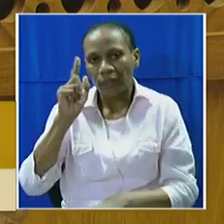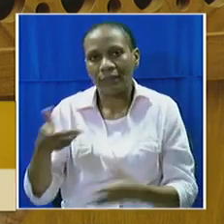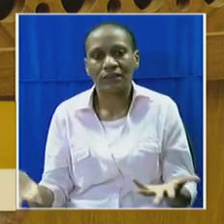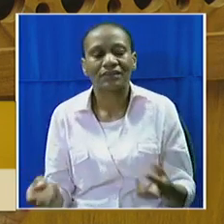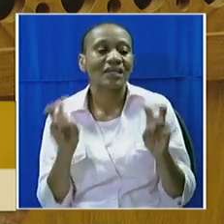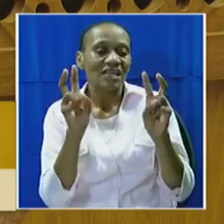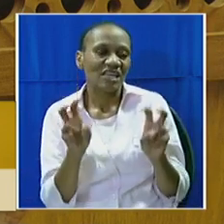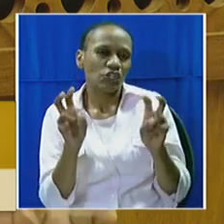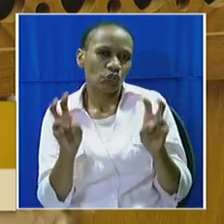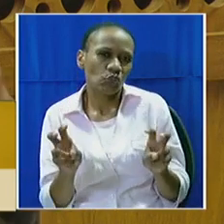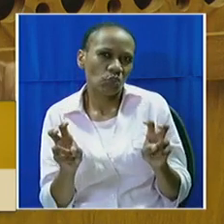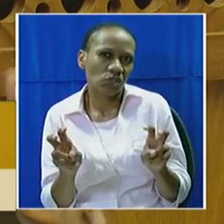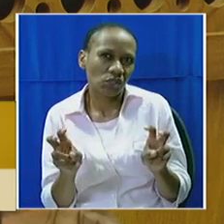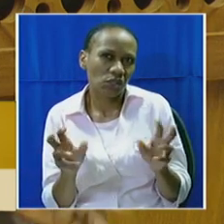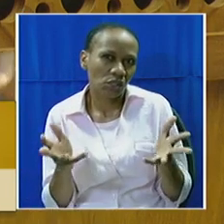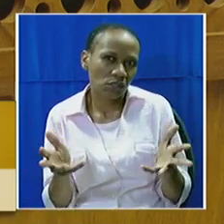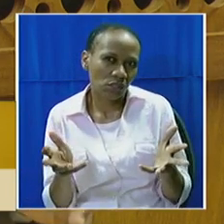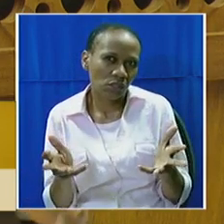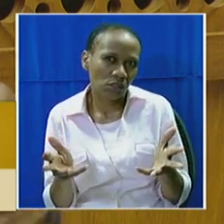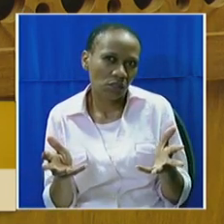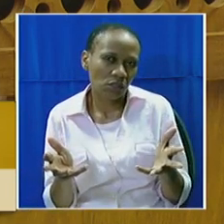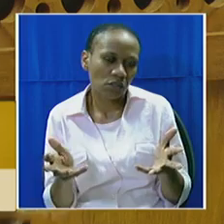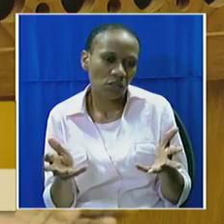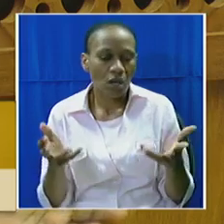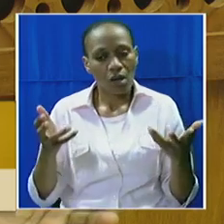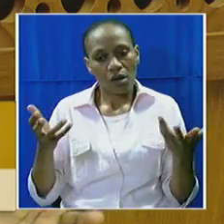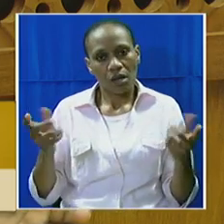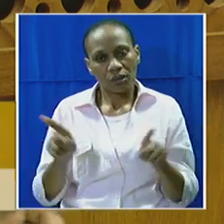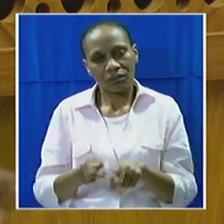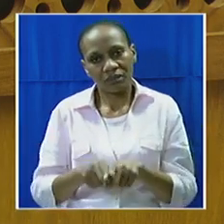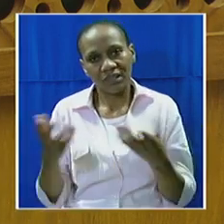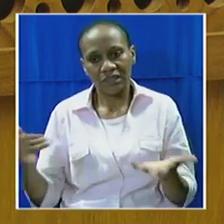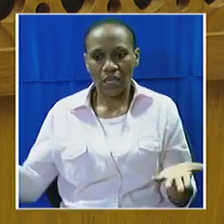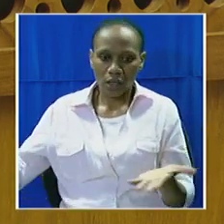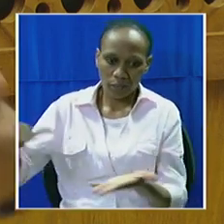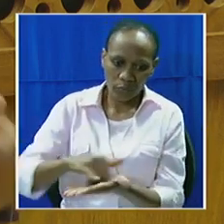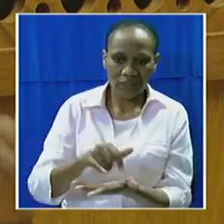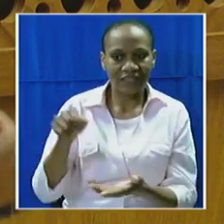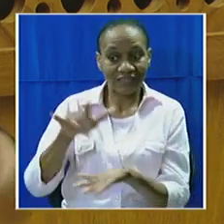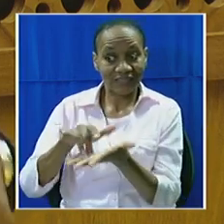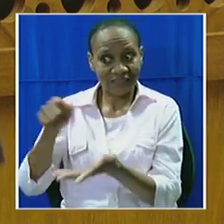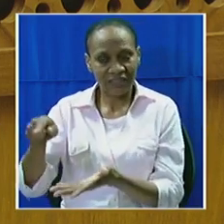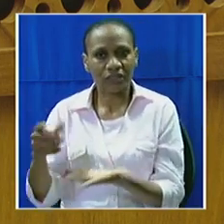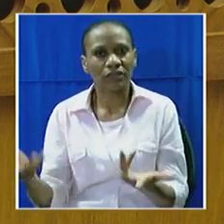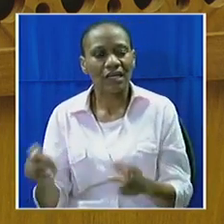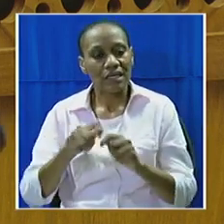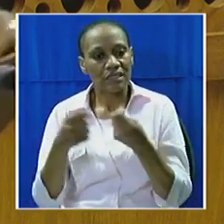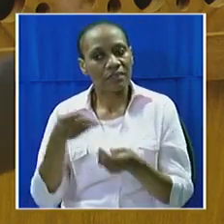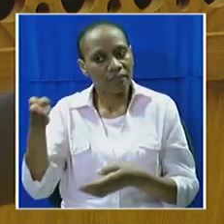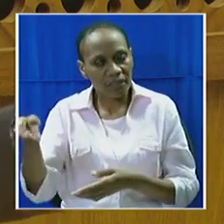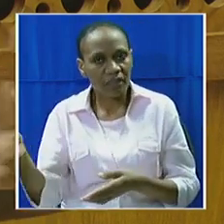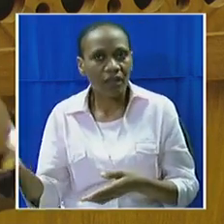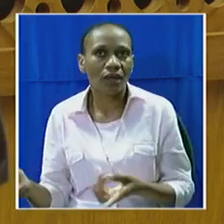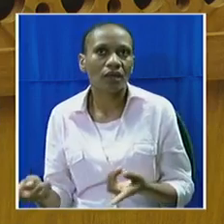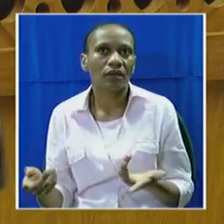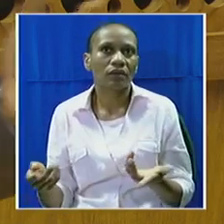that relate to precautions at the airports, you've all been informed. We actually get our teams of Port Health to go into